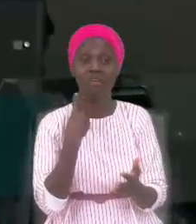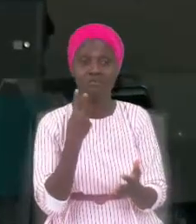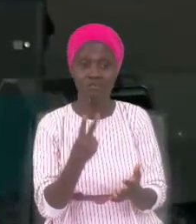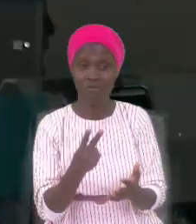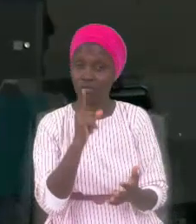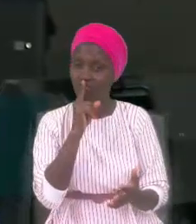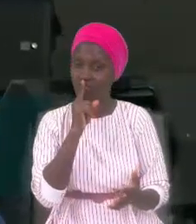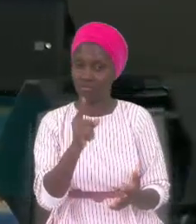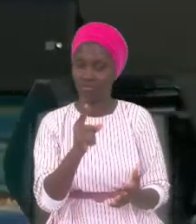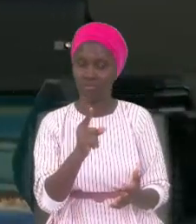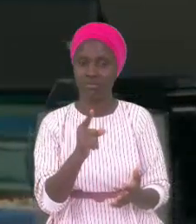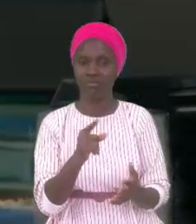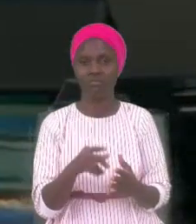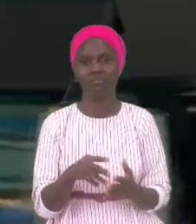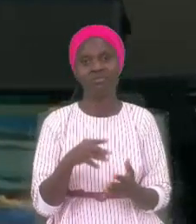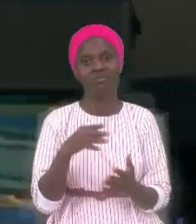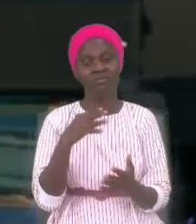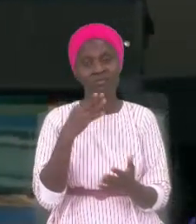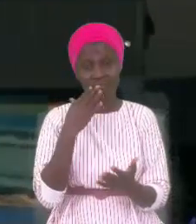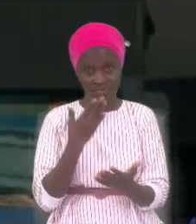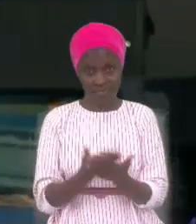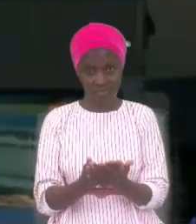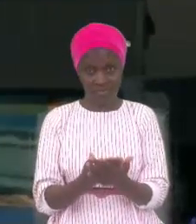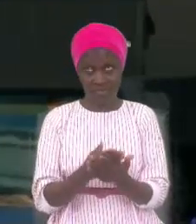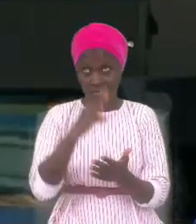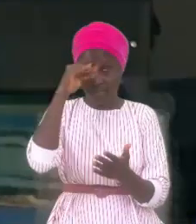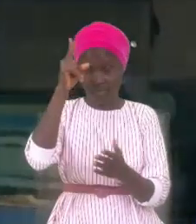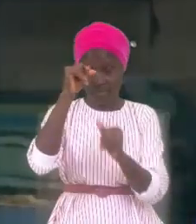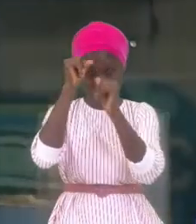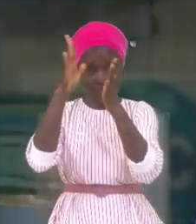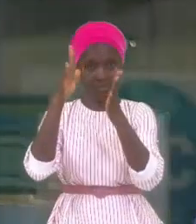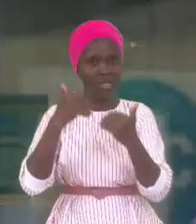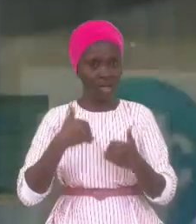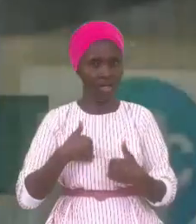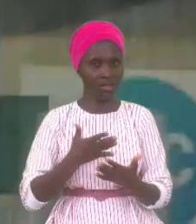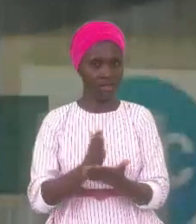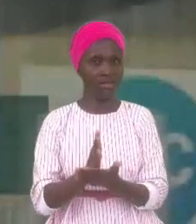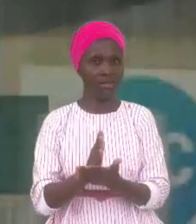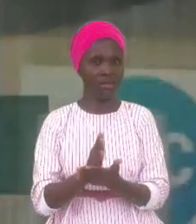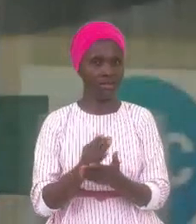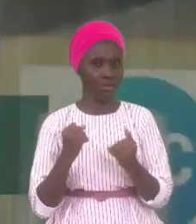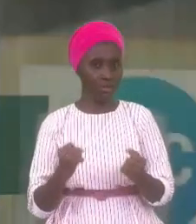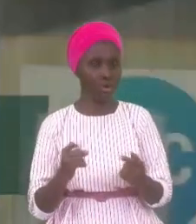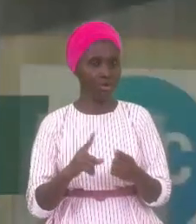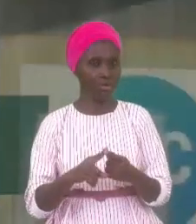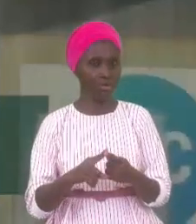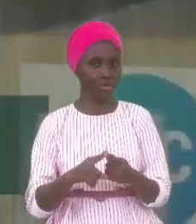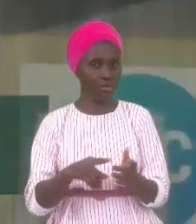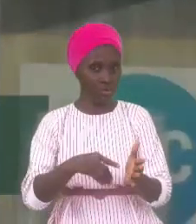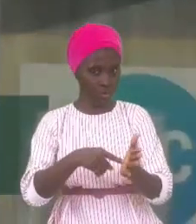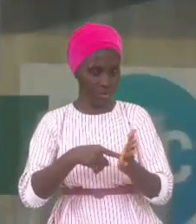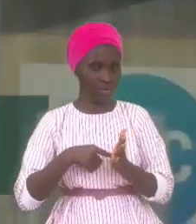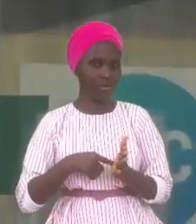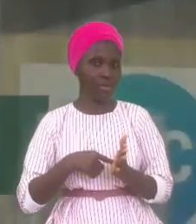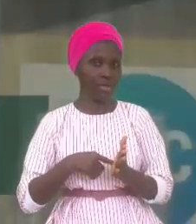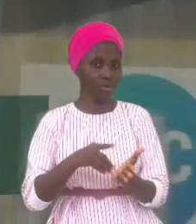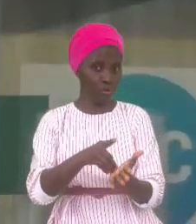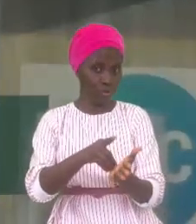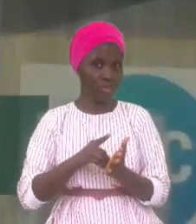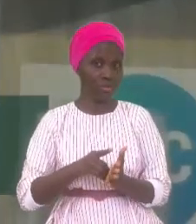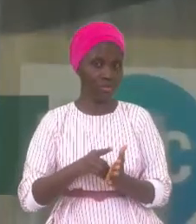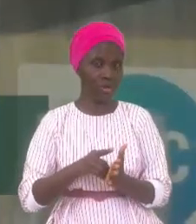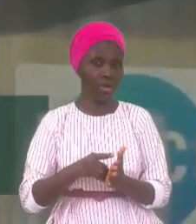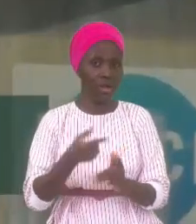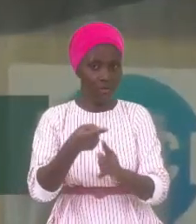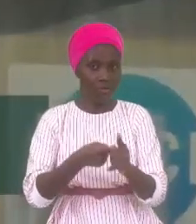indeed. Well, the Father, and he has right to demand of all his children, obey my voice. He